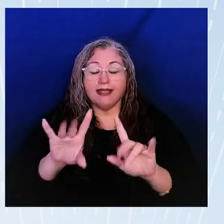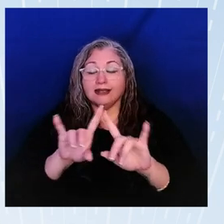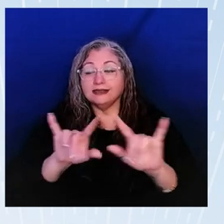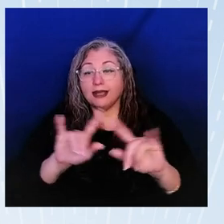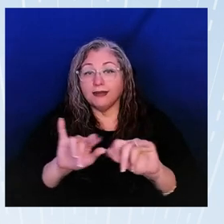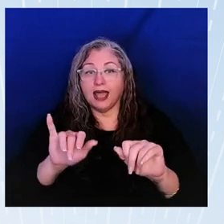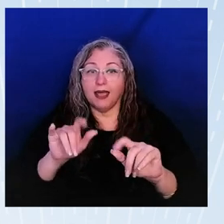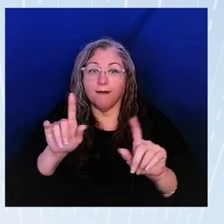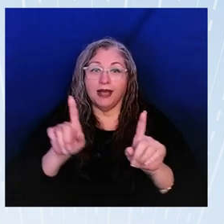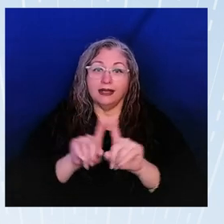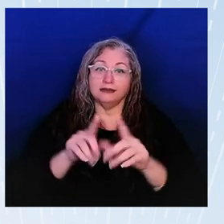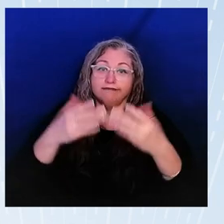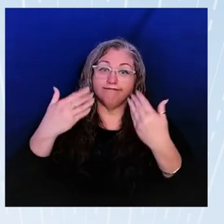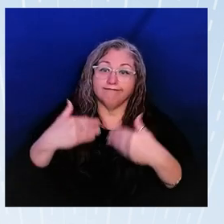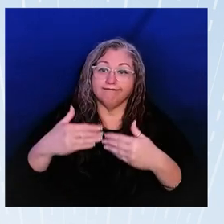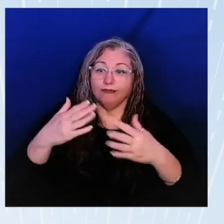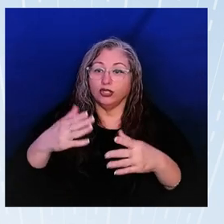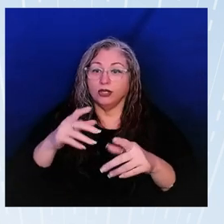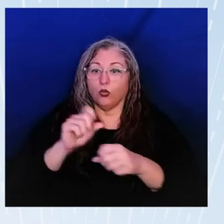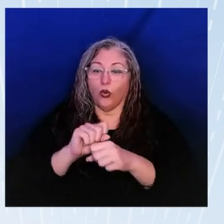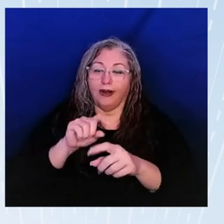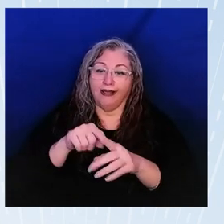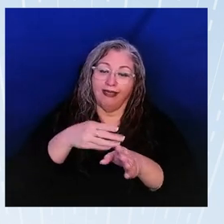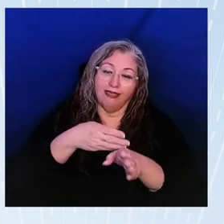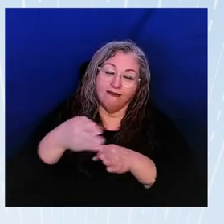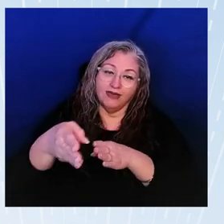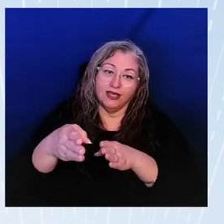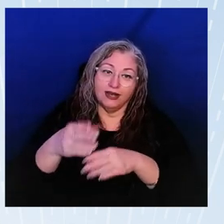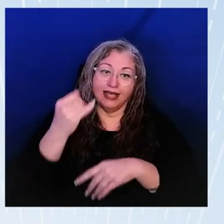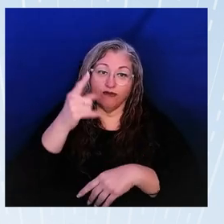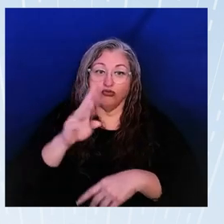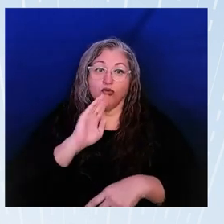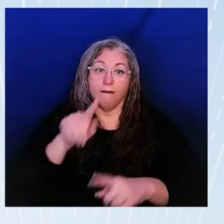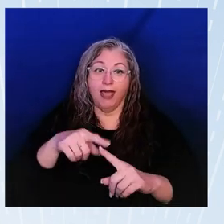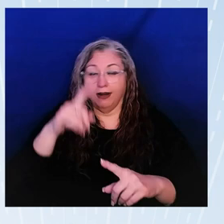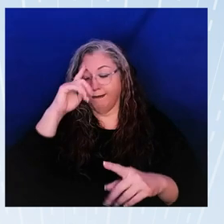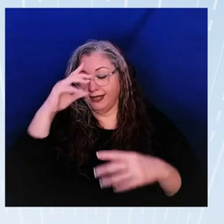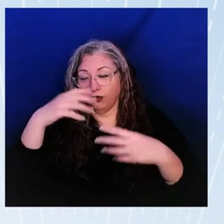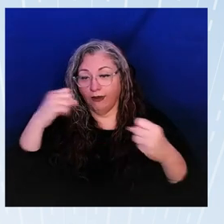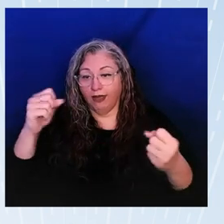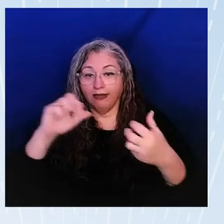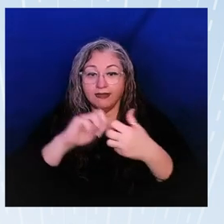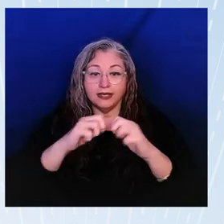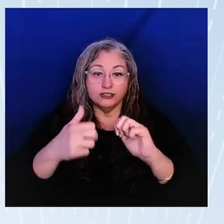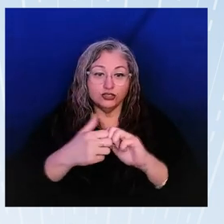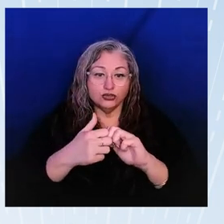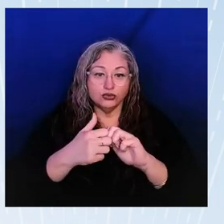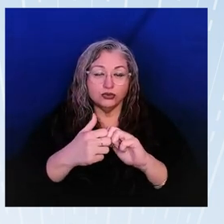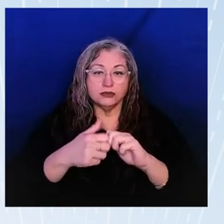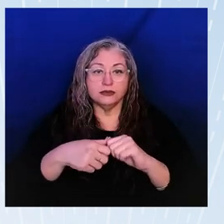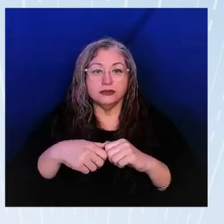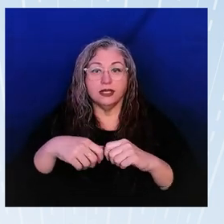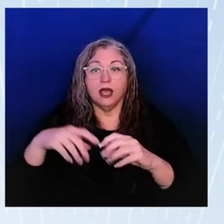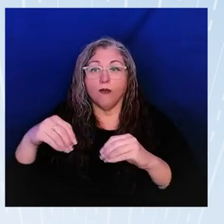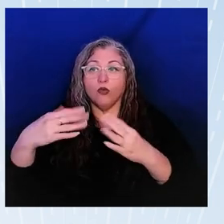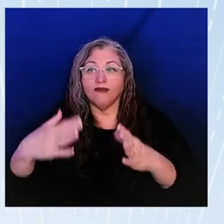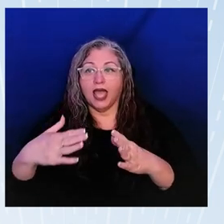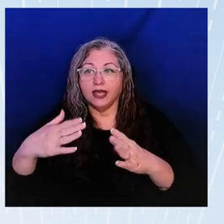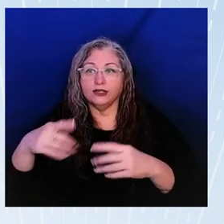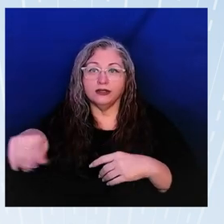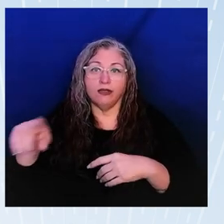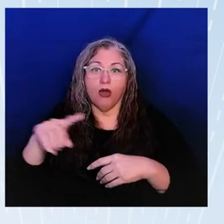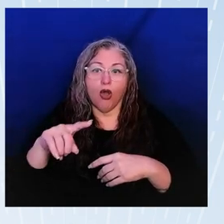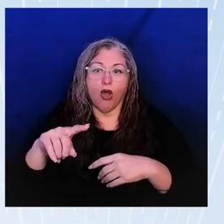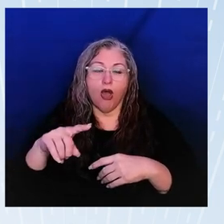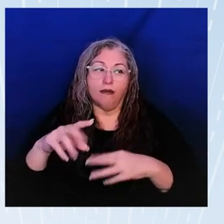who works in a field where when you're talking about mental health issues, I mean, the providers all